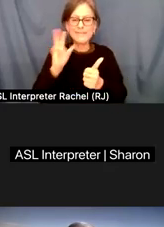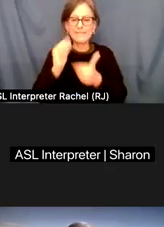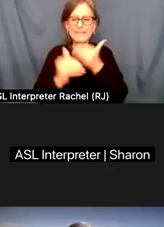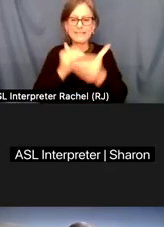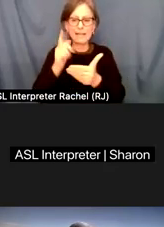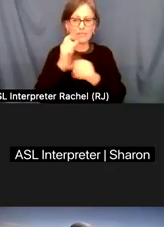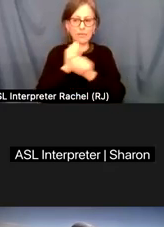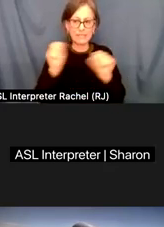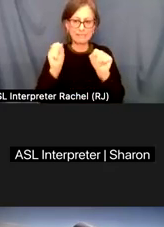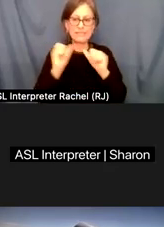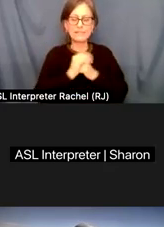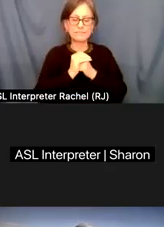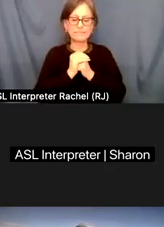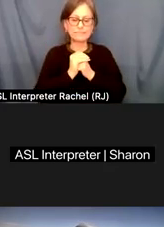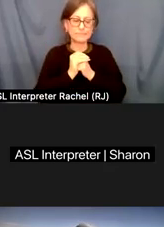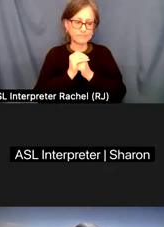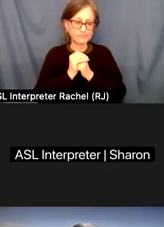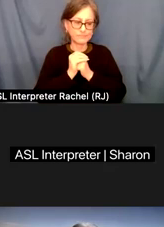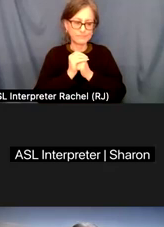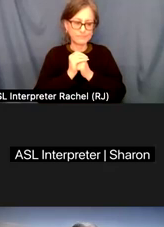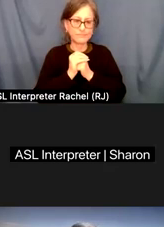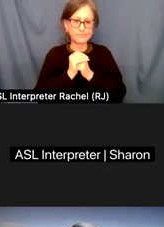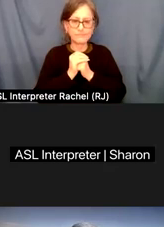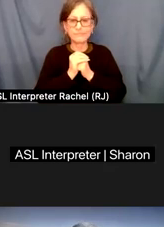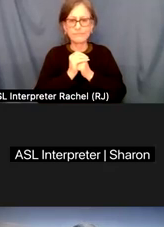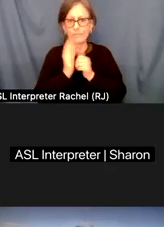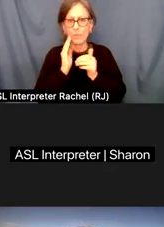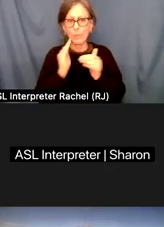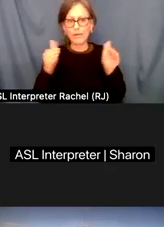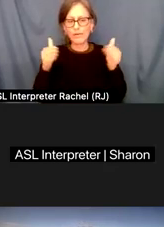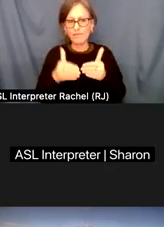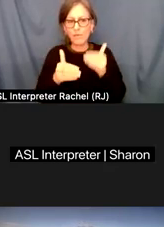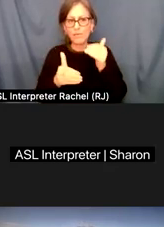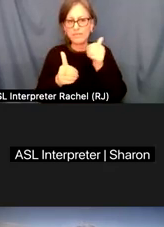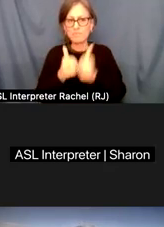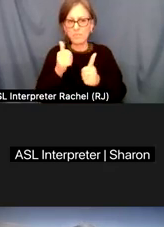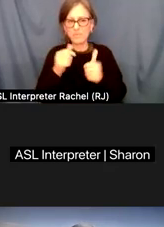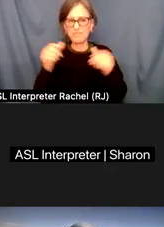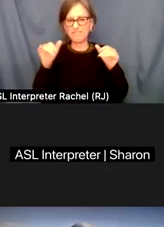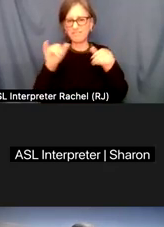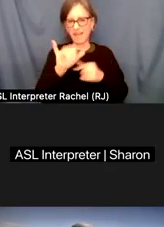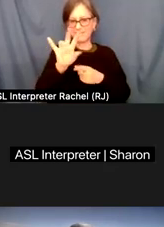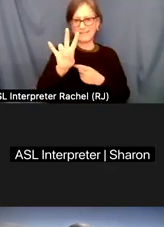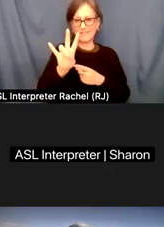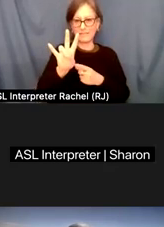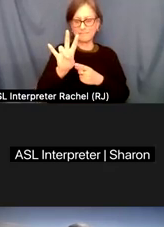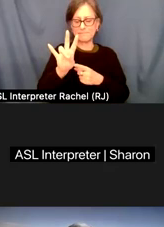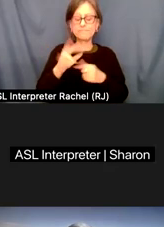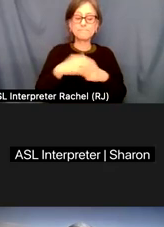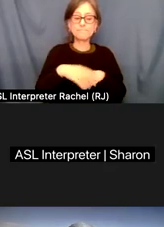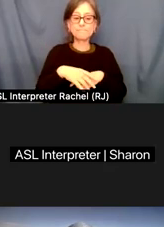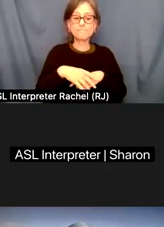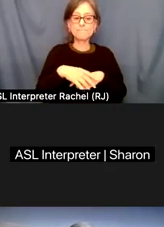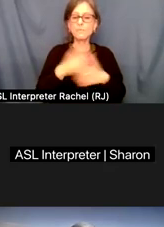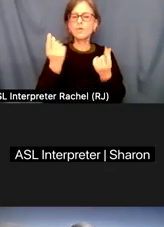safety, which is going to be where we spend most of our time for the remainder of the webinar today. And these are steps what